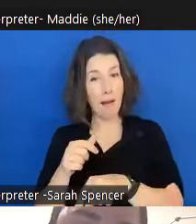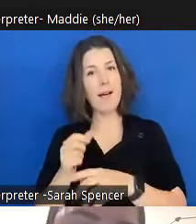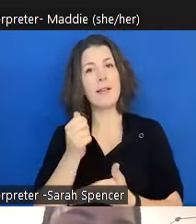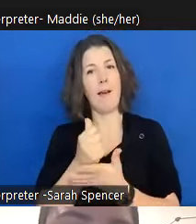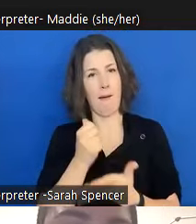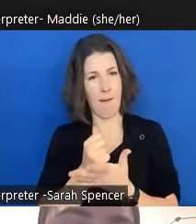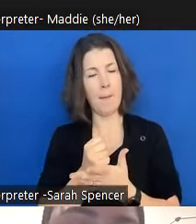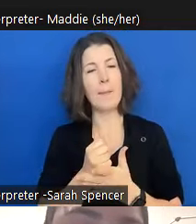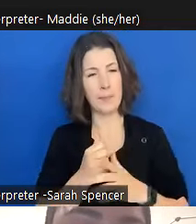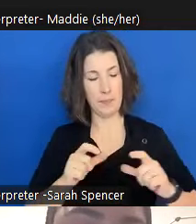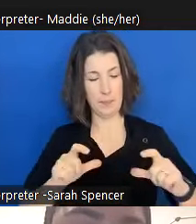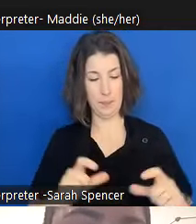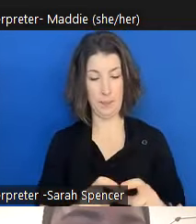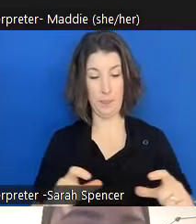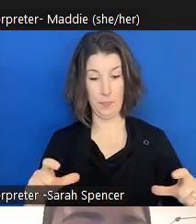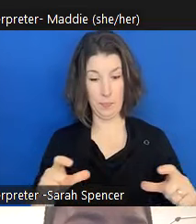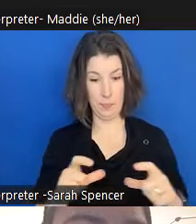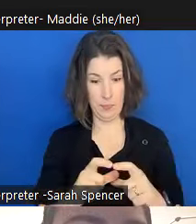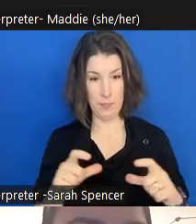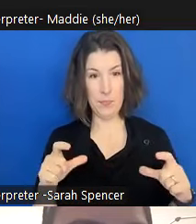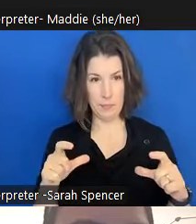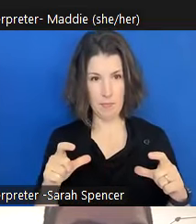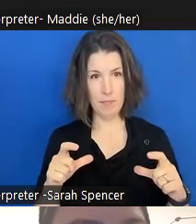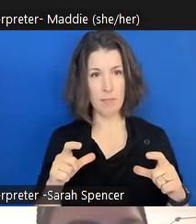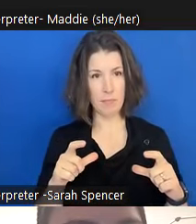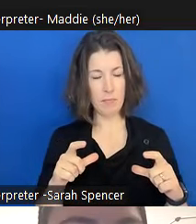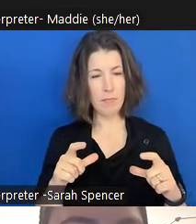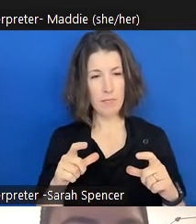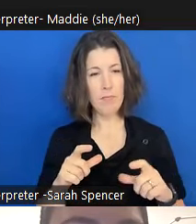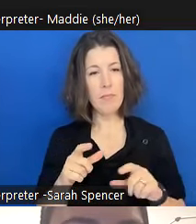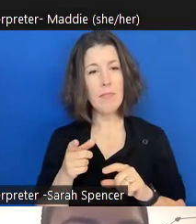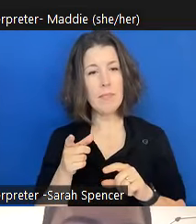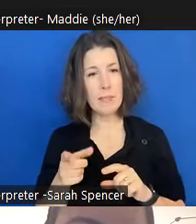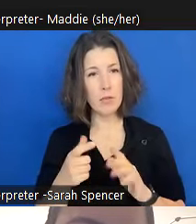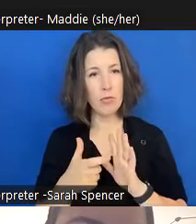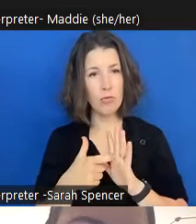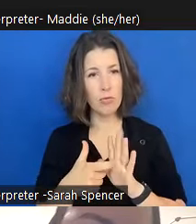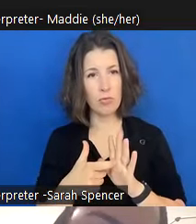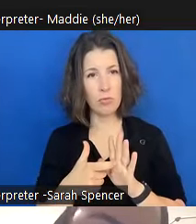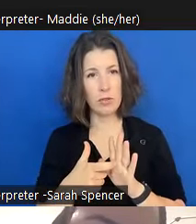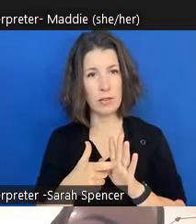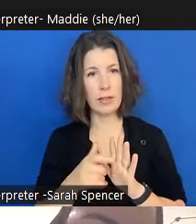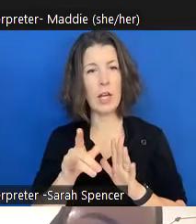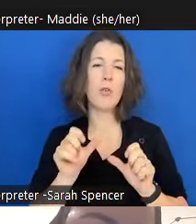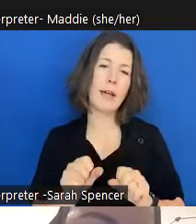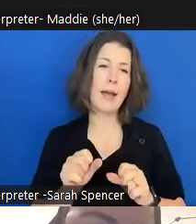these settings will help increase contrast. And then here, it's just showing that you can